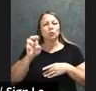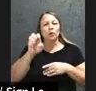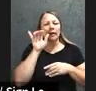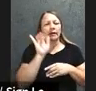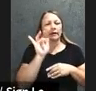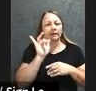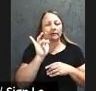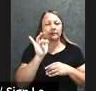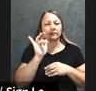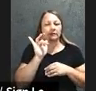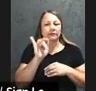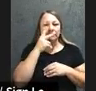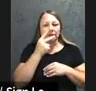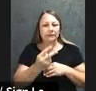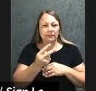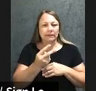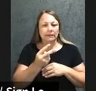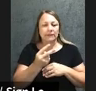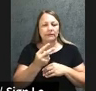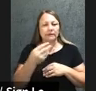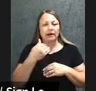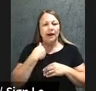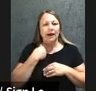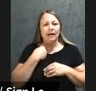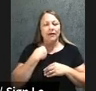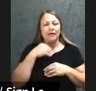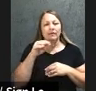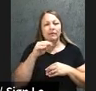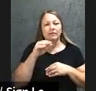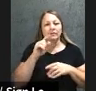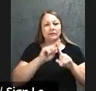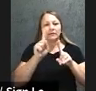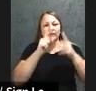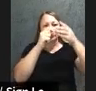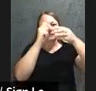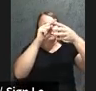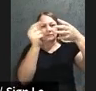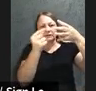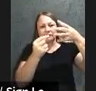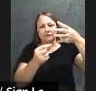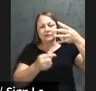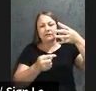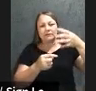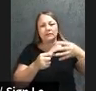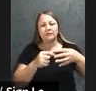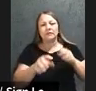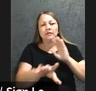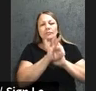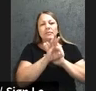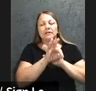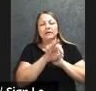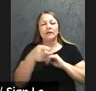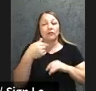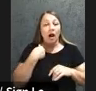and you can there's some menus where you can indicate the type of if you have